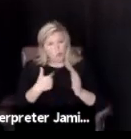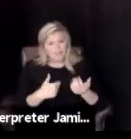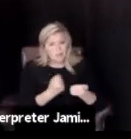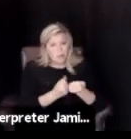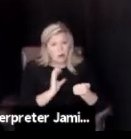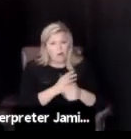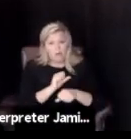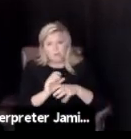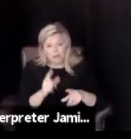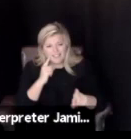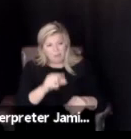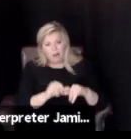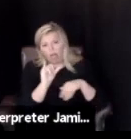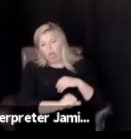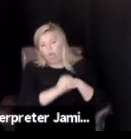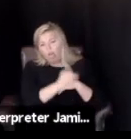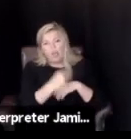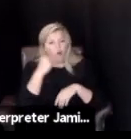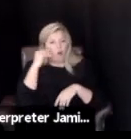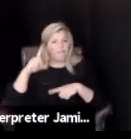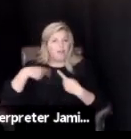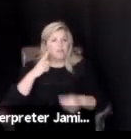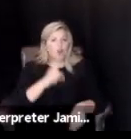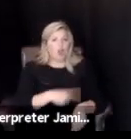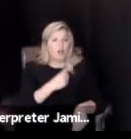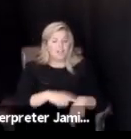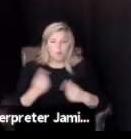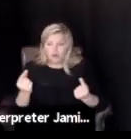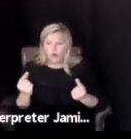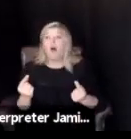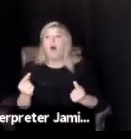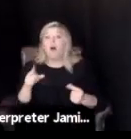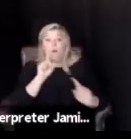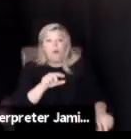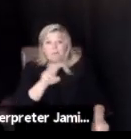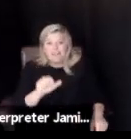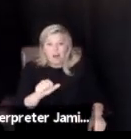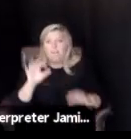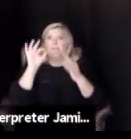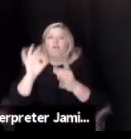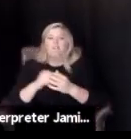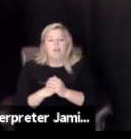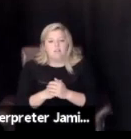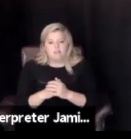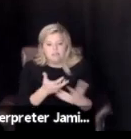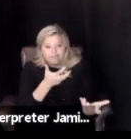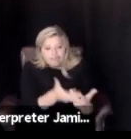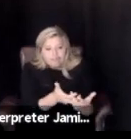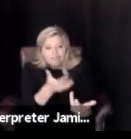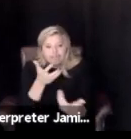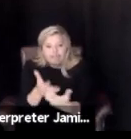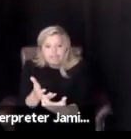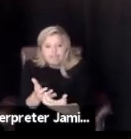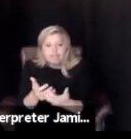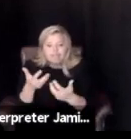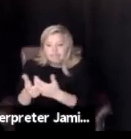all these days. What can we do? Well, we should do pizza. Well, you know, what is needed to do that? Oh, we have to do this.